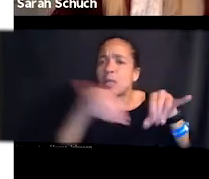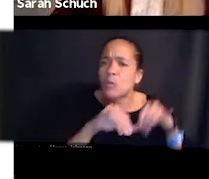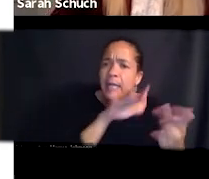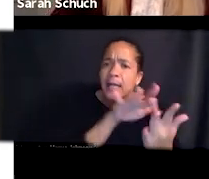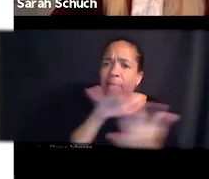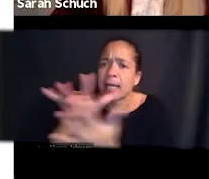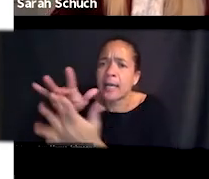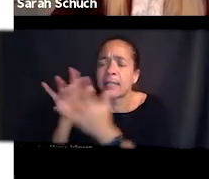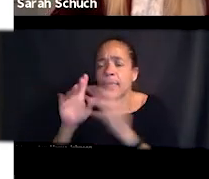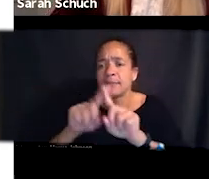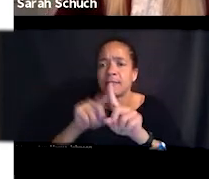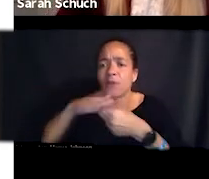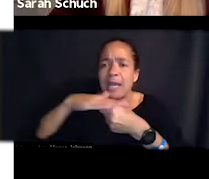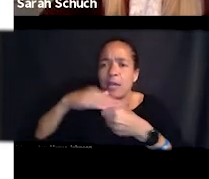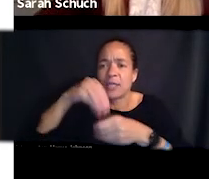in the city.